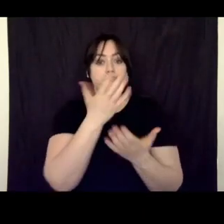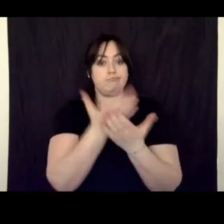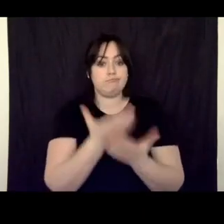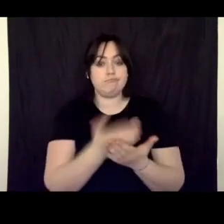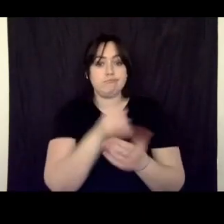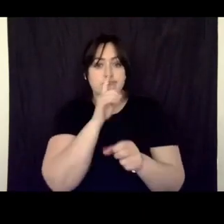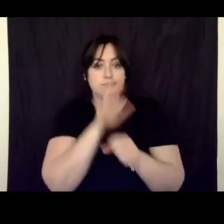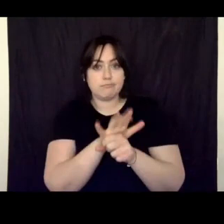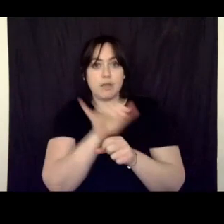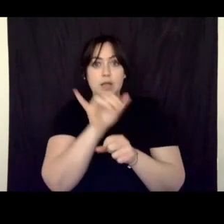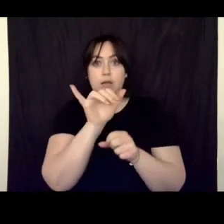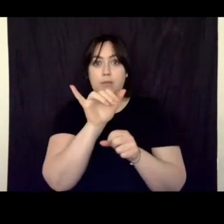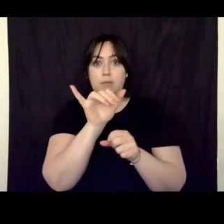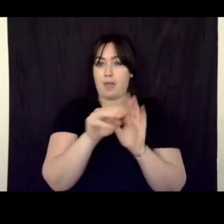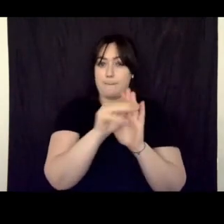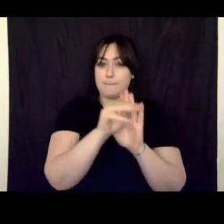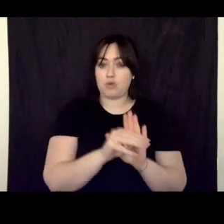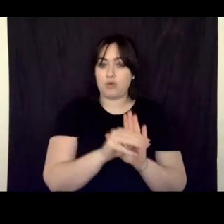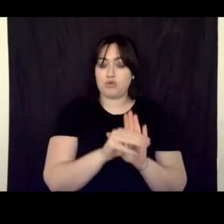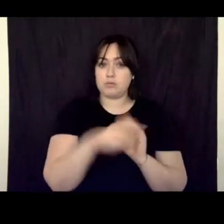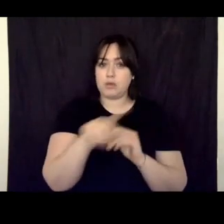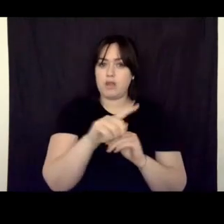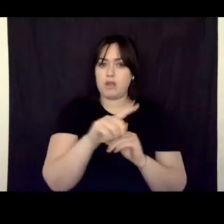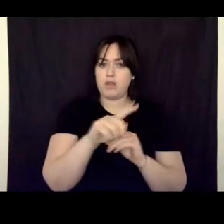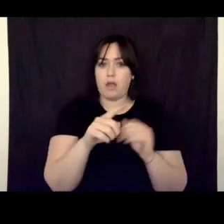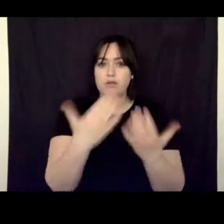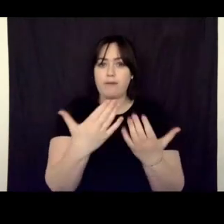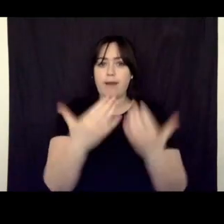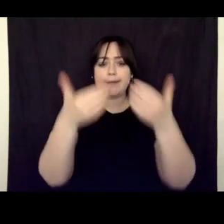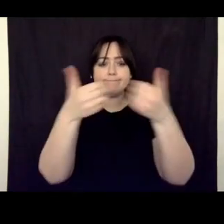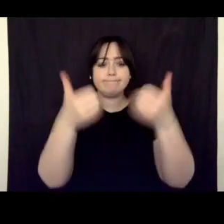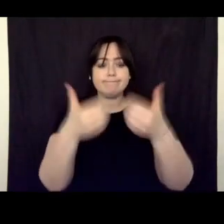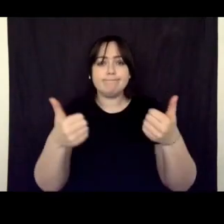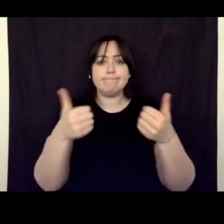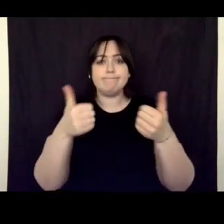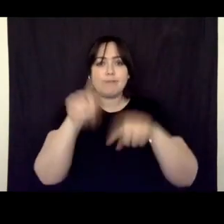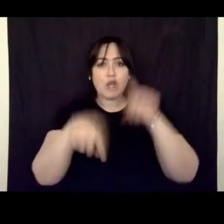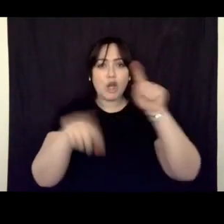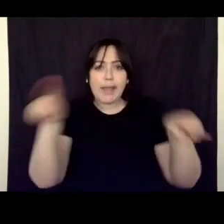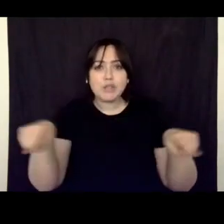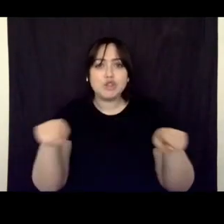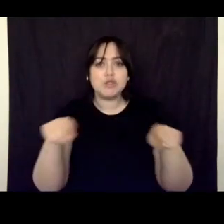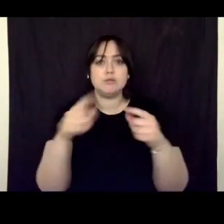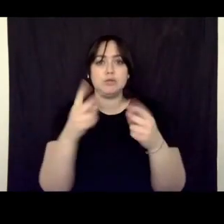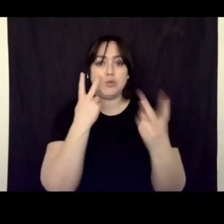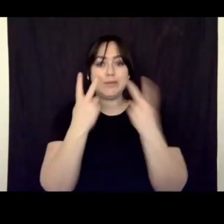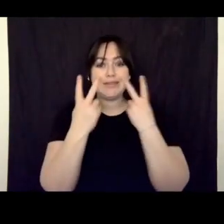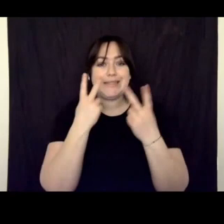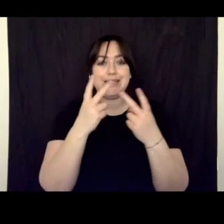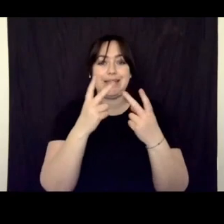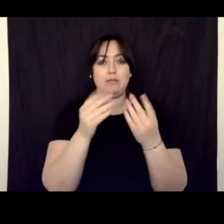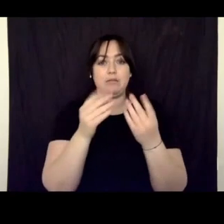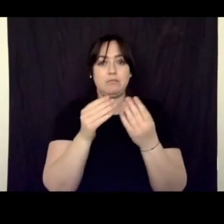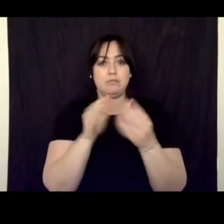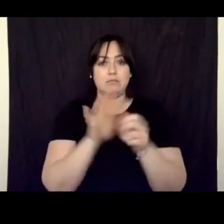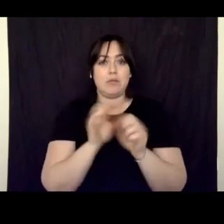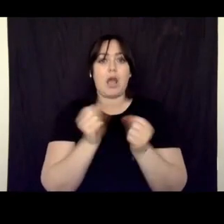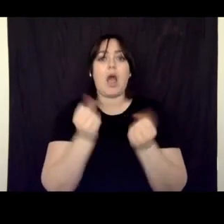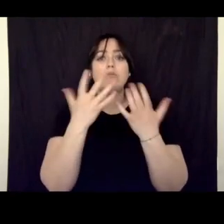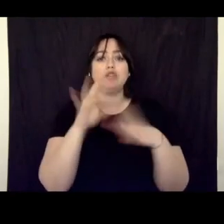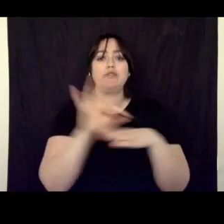the level of differentiation and variation in prevalence of functional difficulties depending on